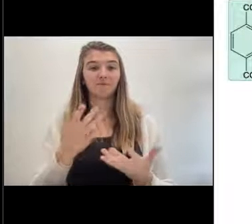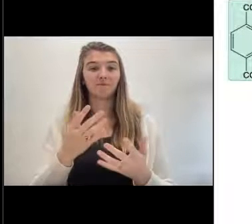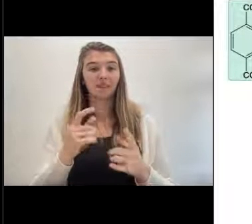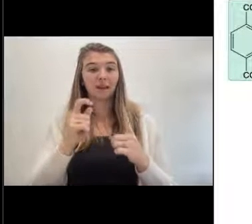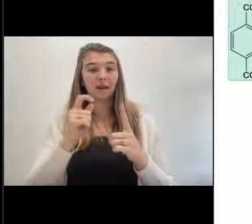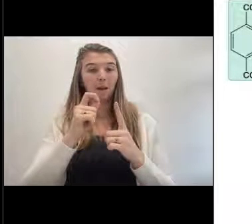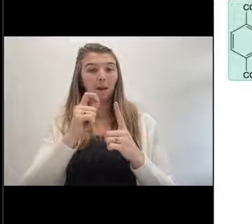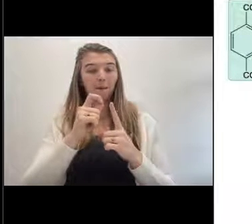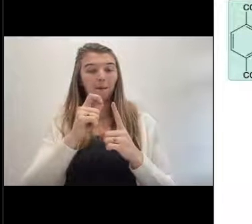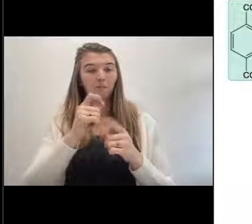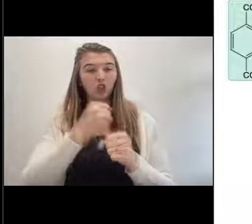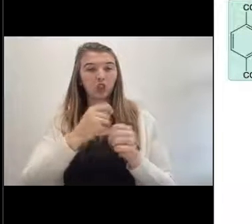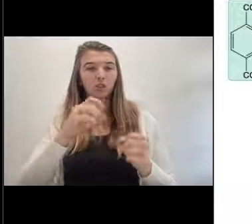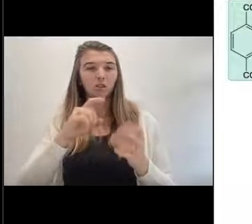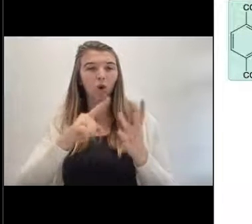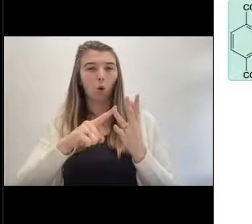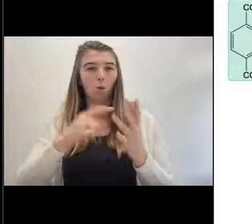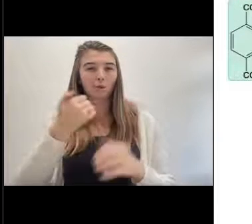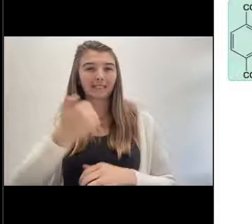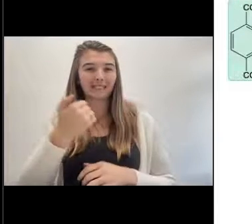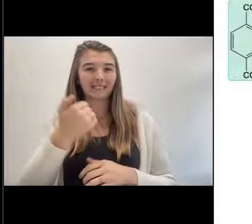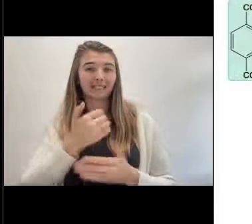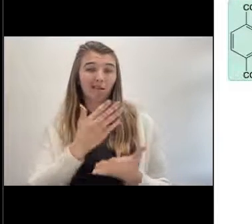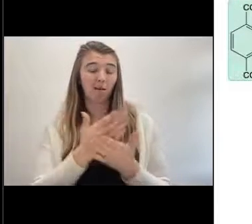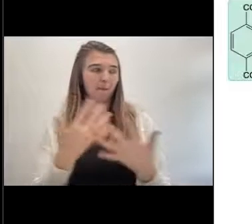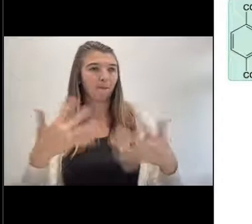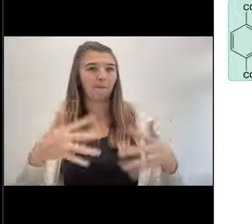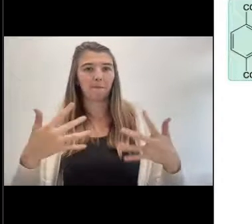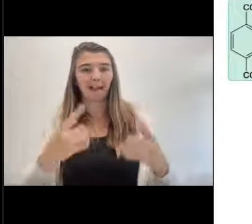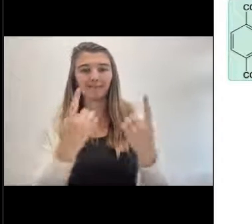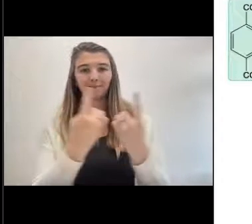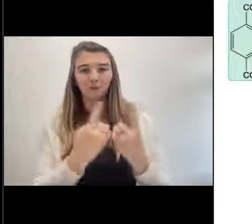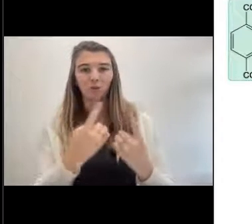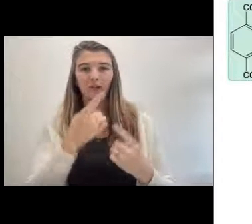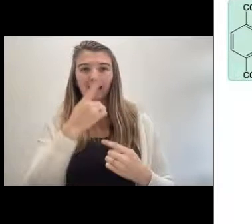the capacity to metabolize a lot of aromatic hydrocarbons.